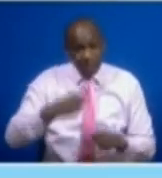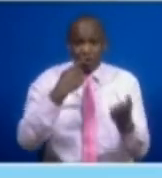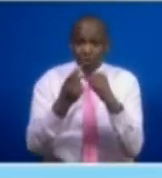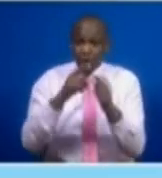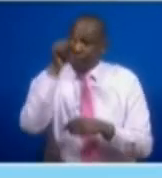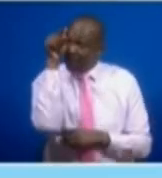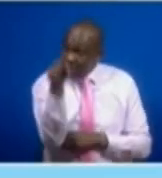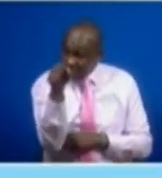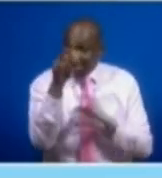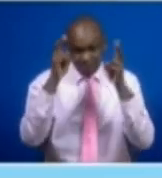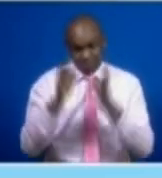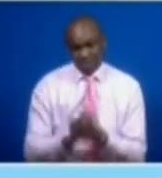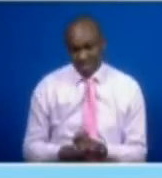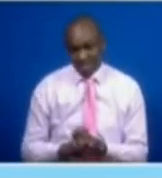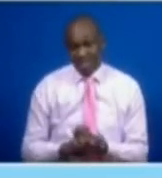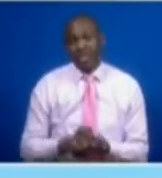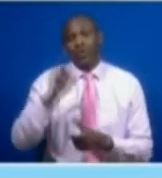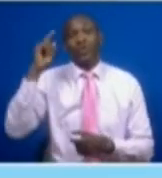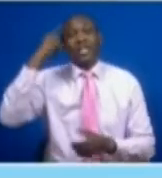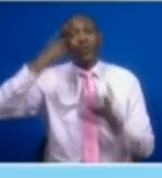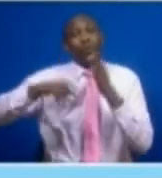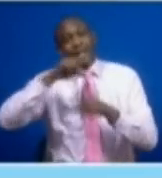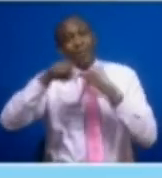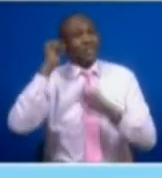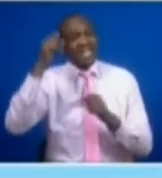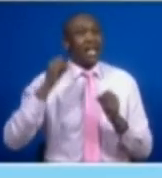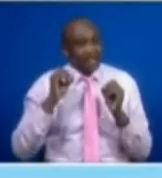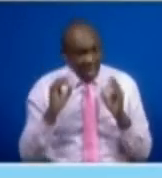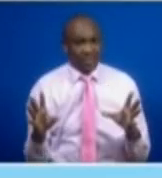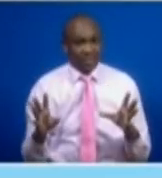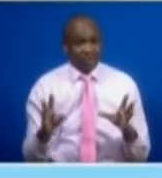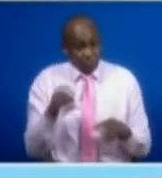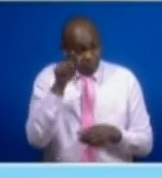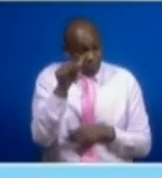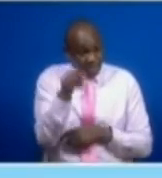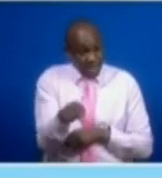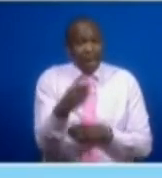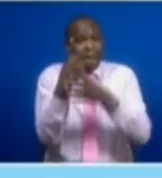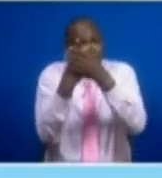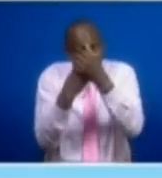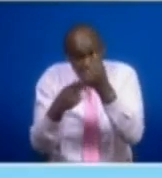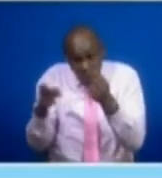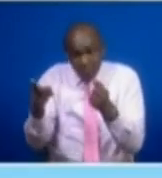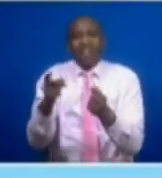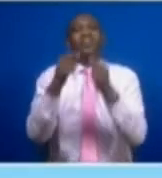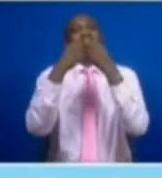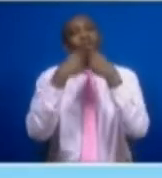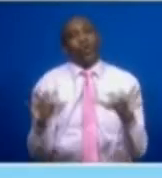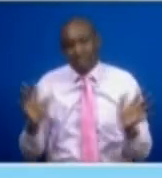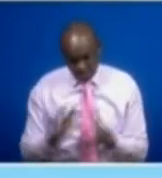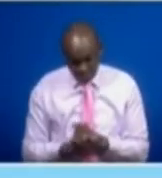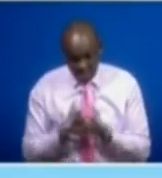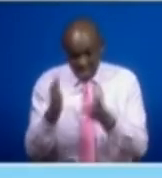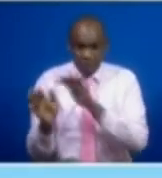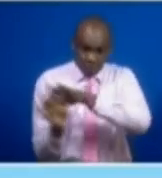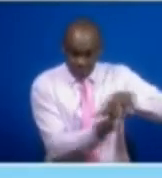in this kind of debate, then what are you thinking about Kenya? So at the end of the day, the two have already lost. Now, let me come to the